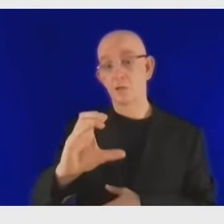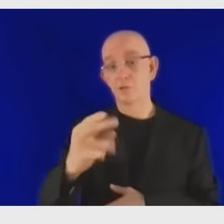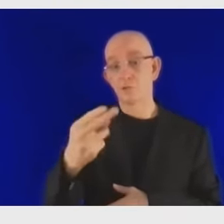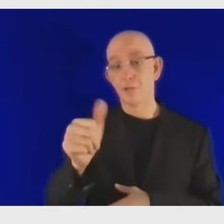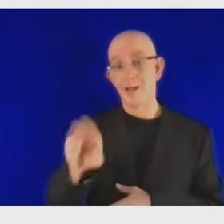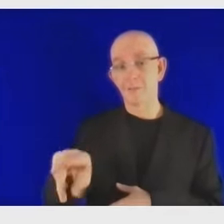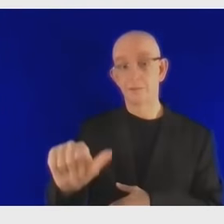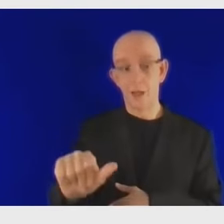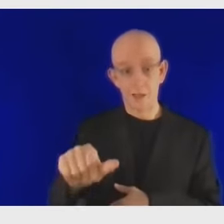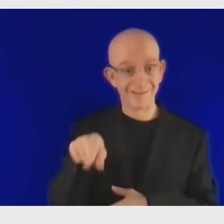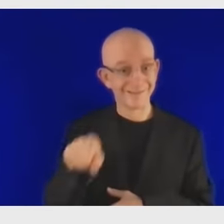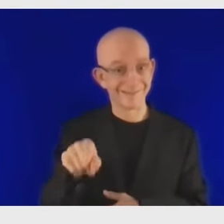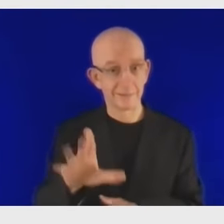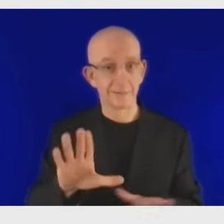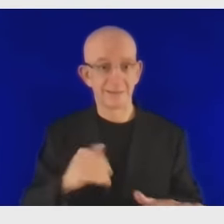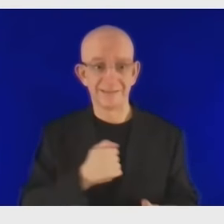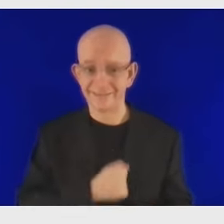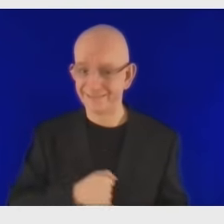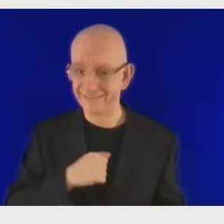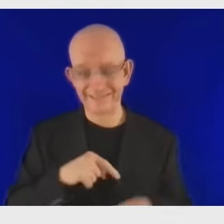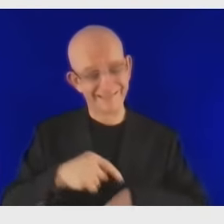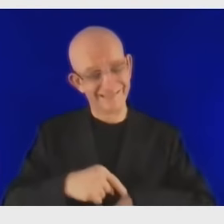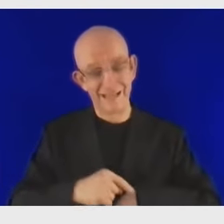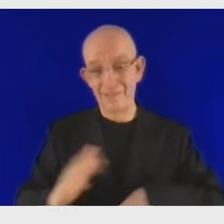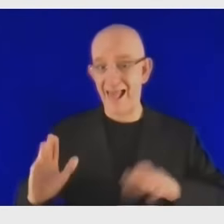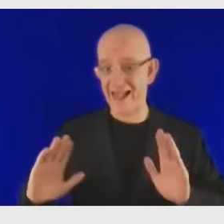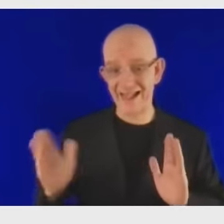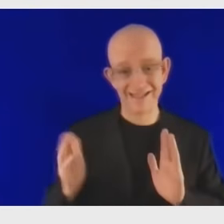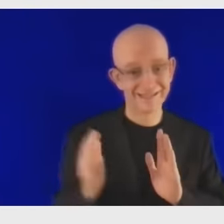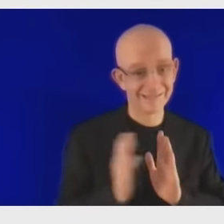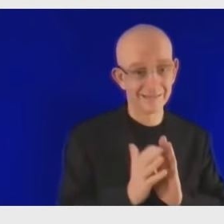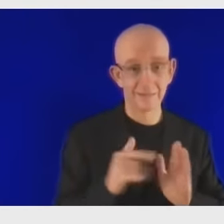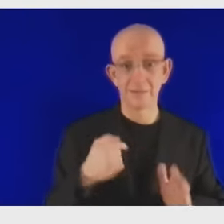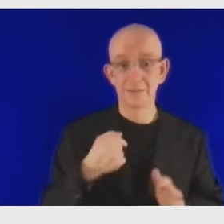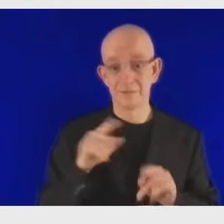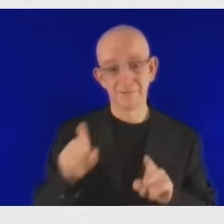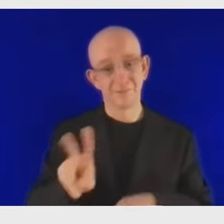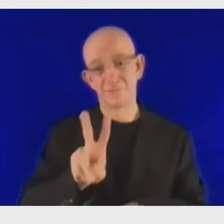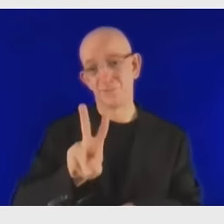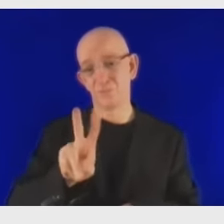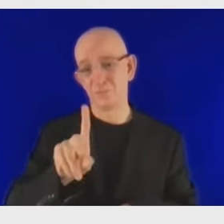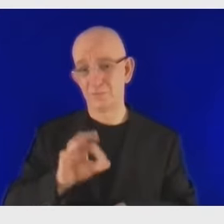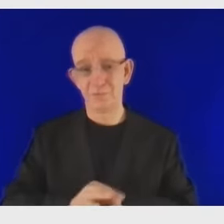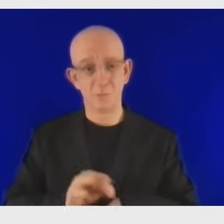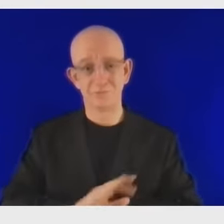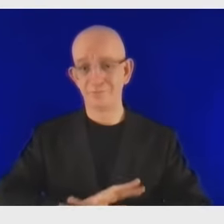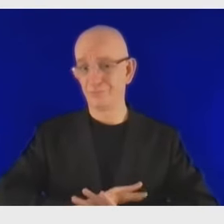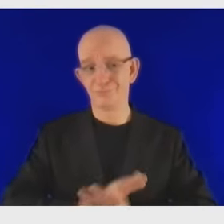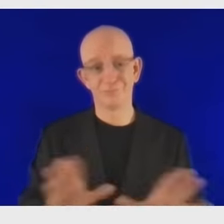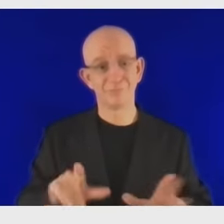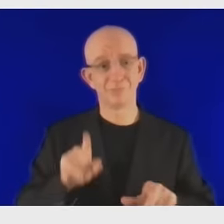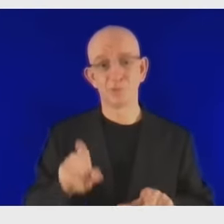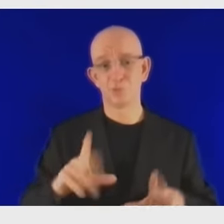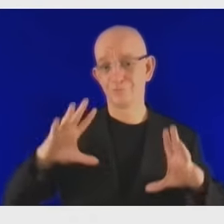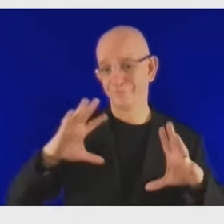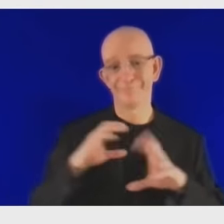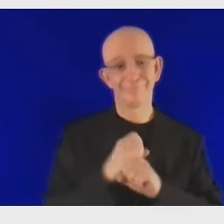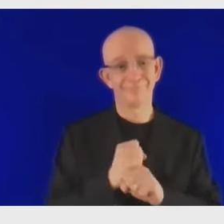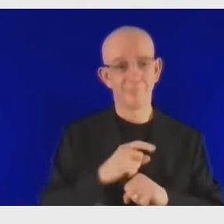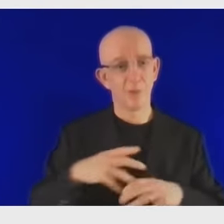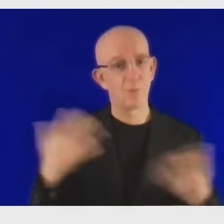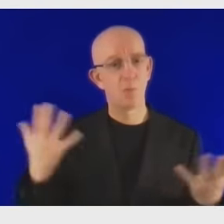about what it's like to work with an indigenous community specifically around adaptation and resilience.